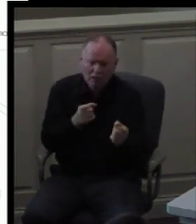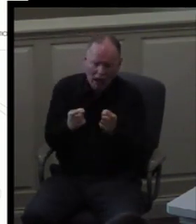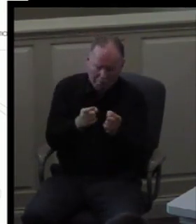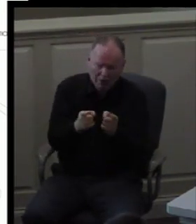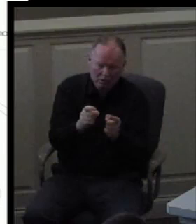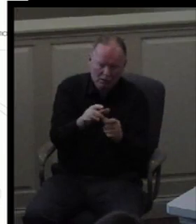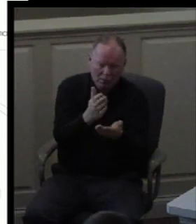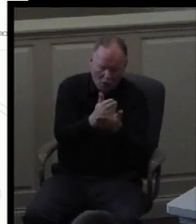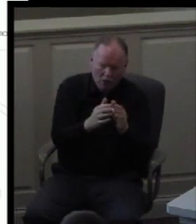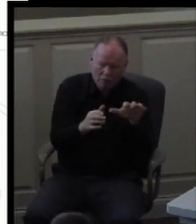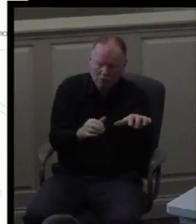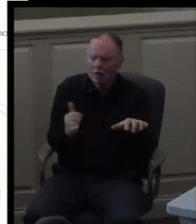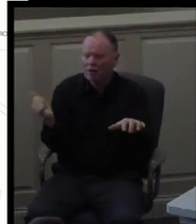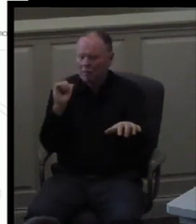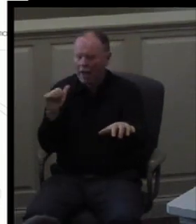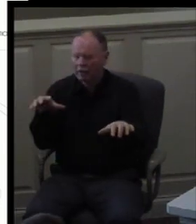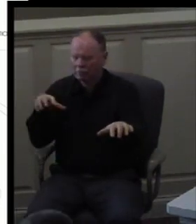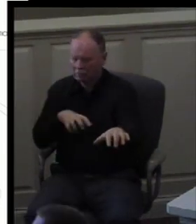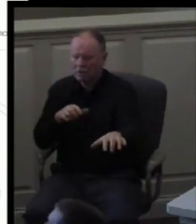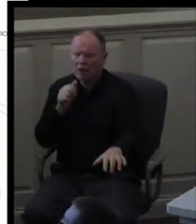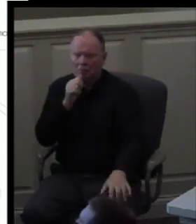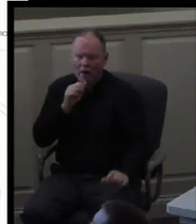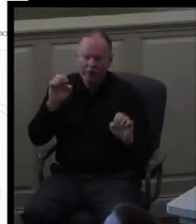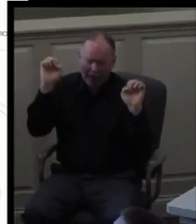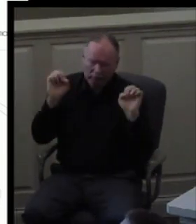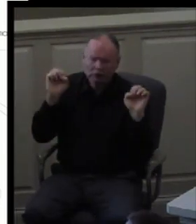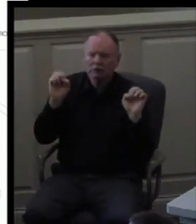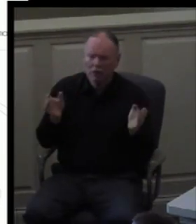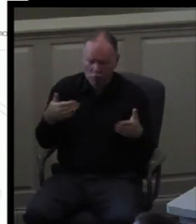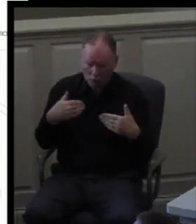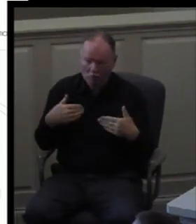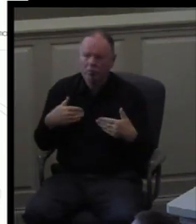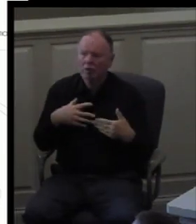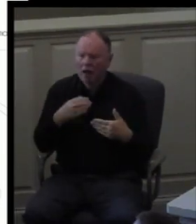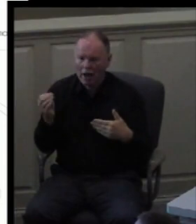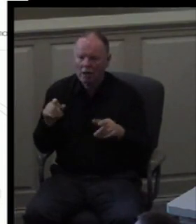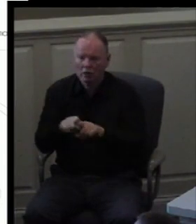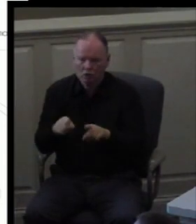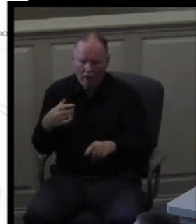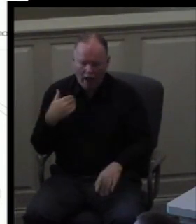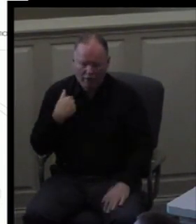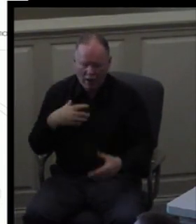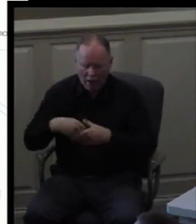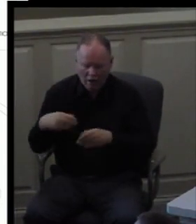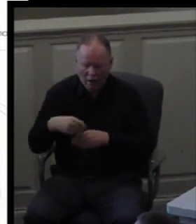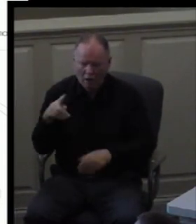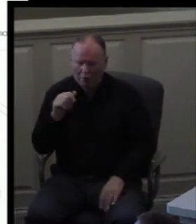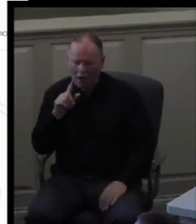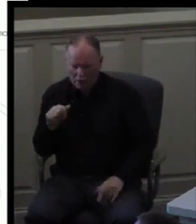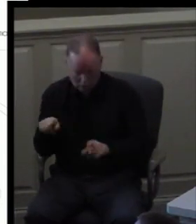then in the back is a private fitness center, and they also have an outdoor plaza